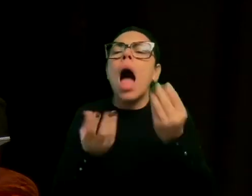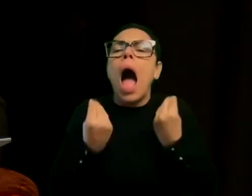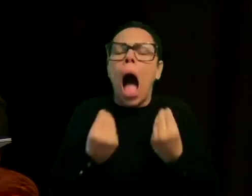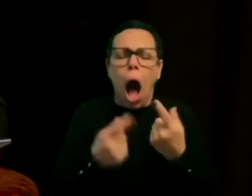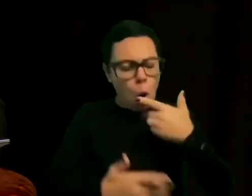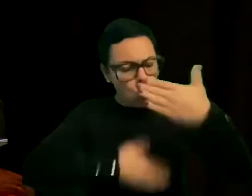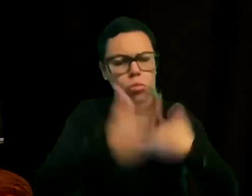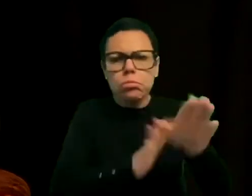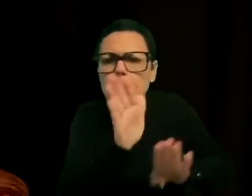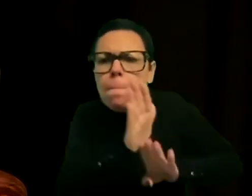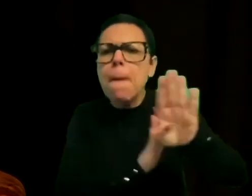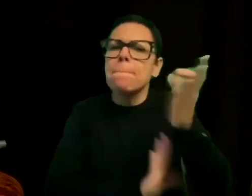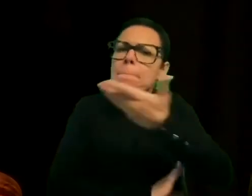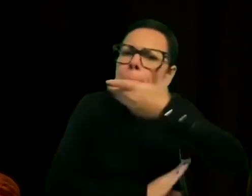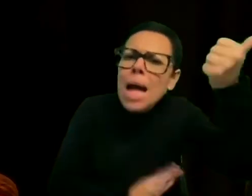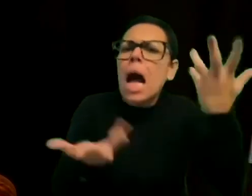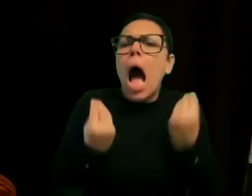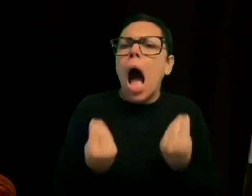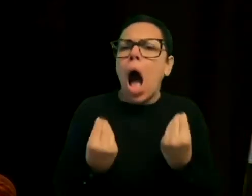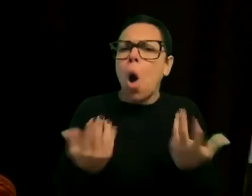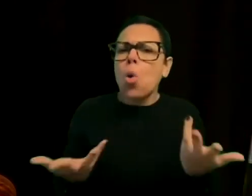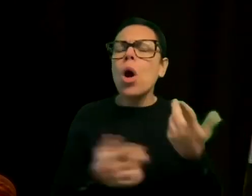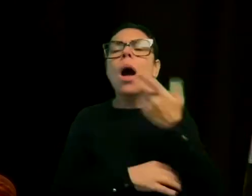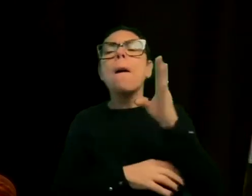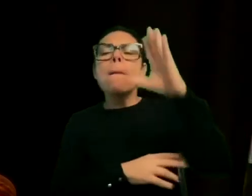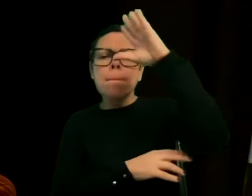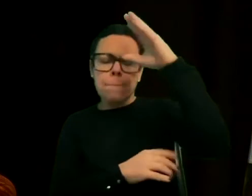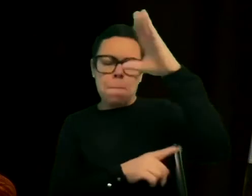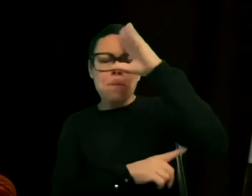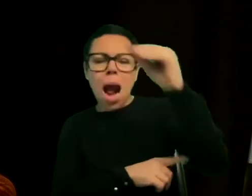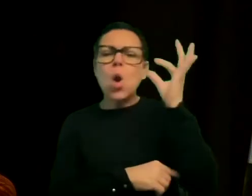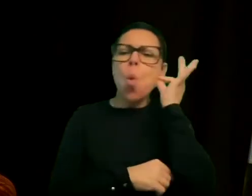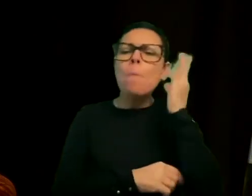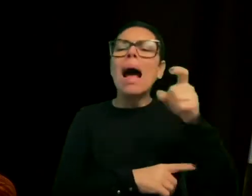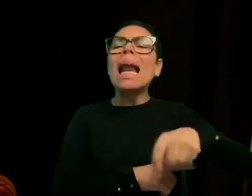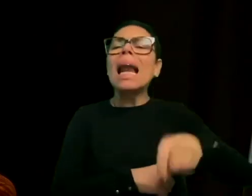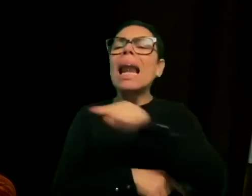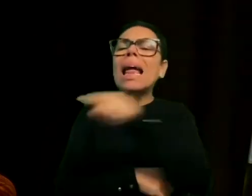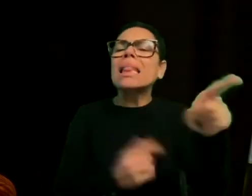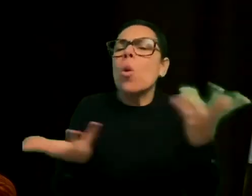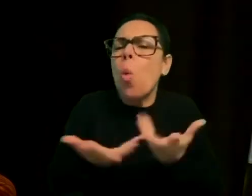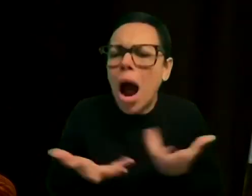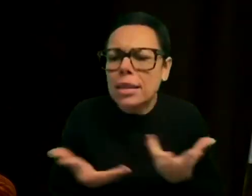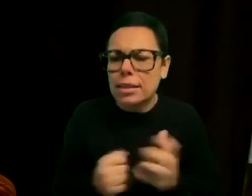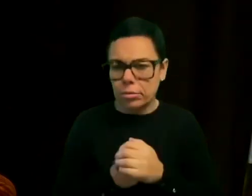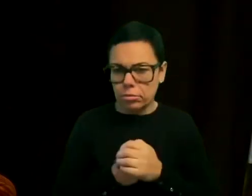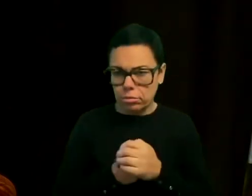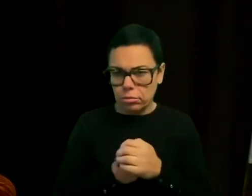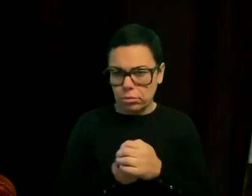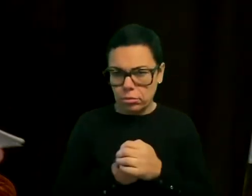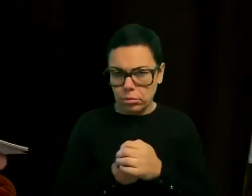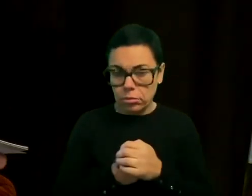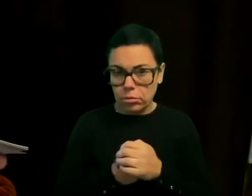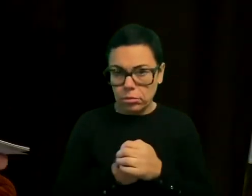men. But furthermore, also by doing this, it also has a benefit of